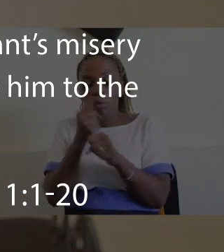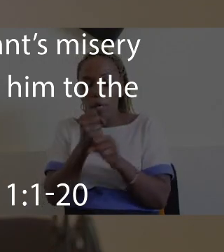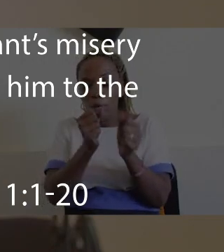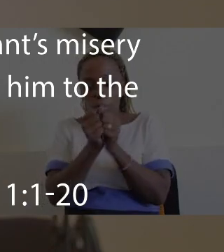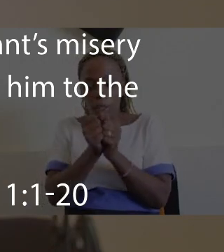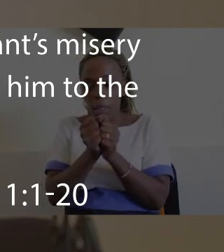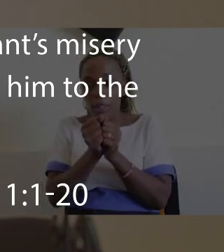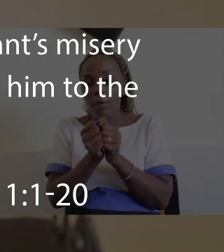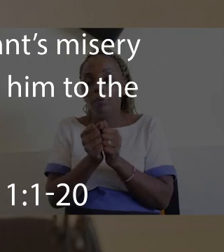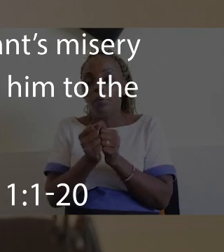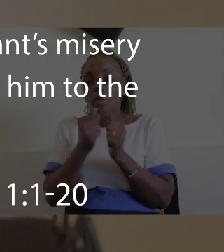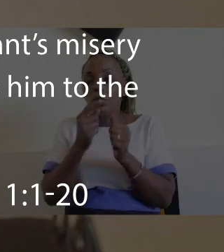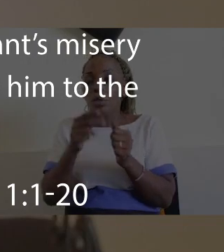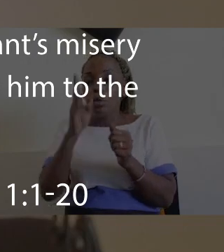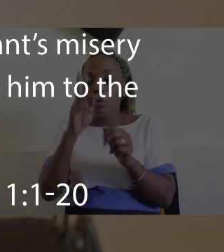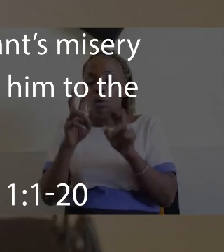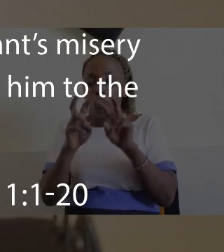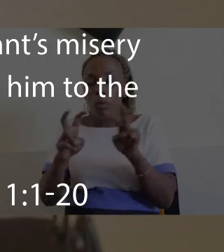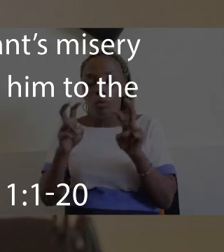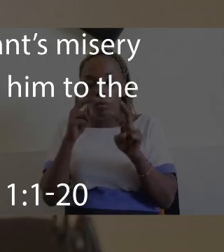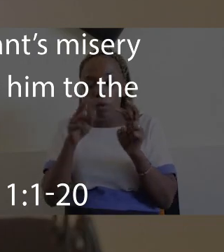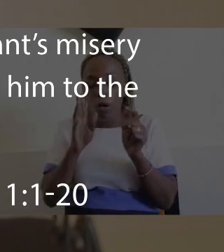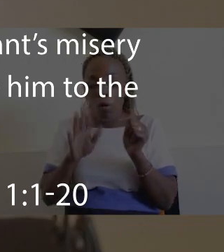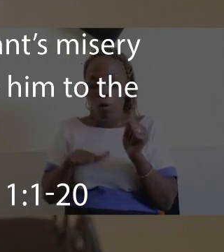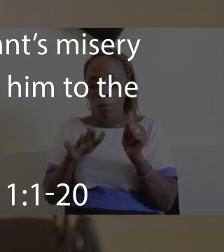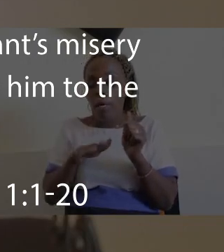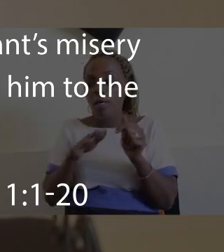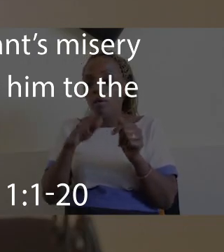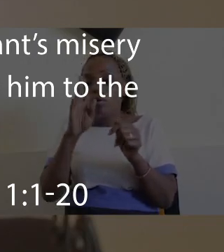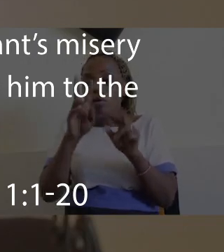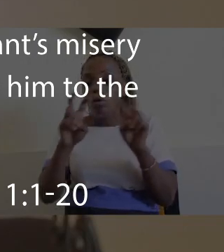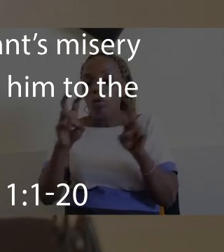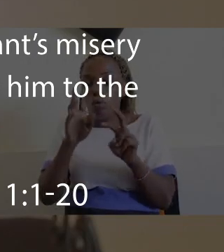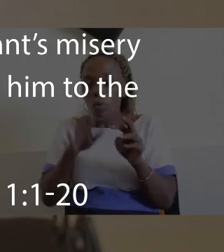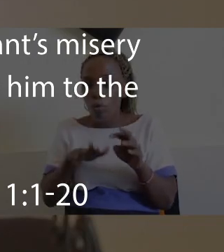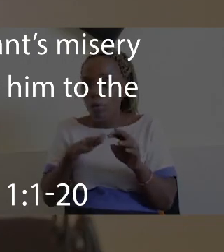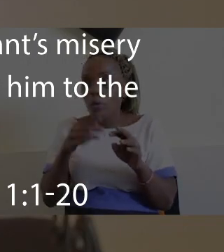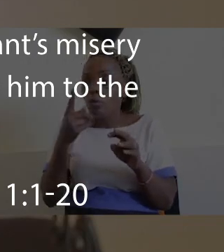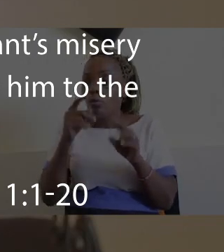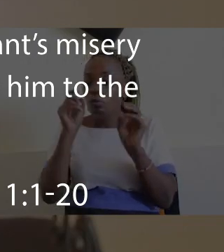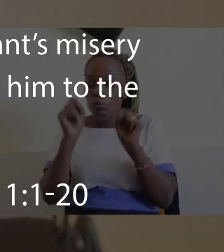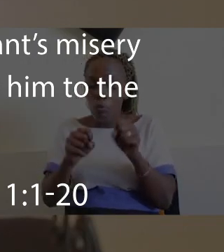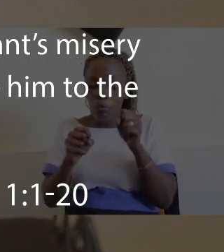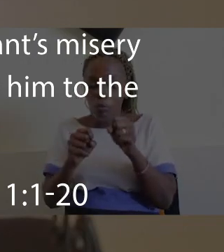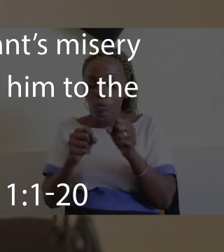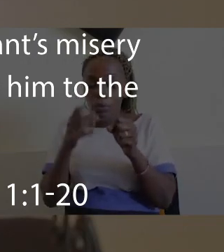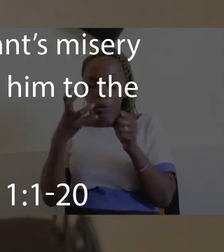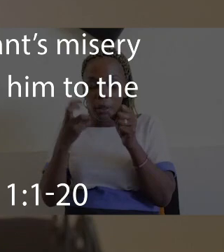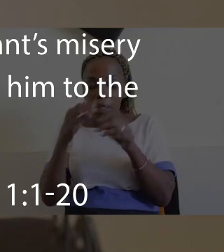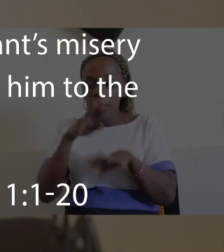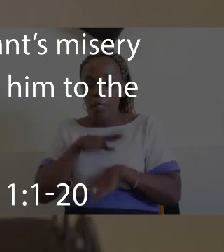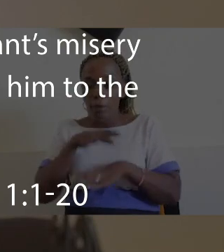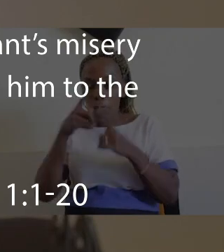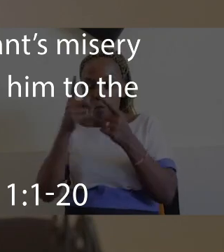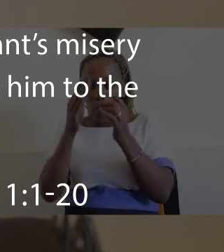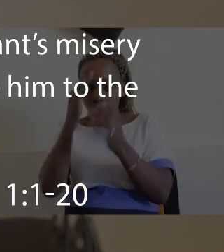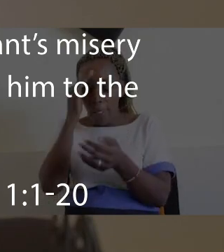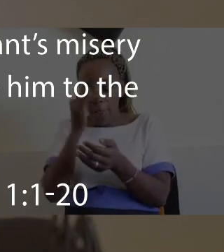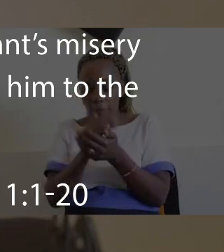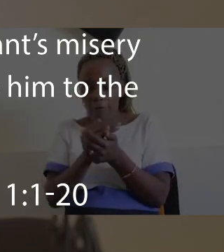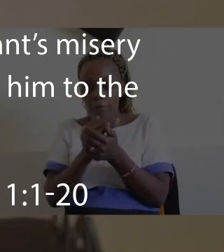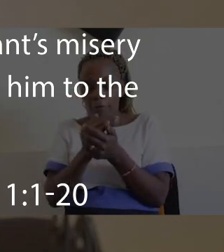with. And so he was looking for a woman. He was looking for a woman who would be desperate enough in prayer